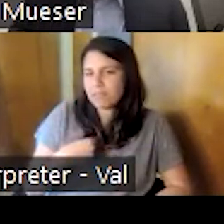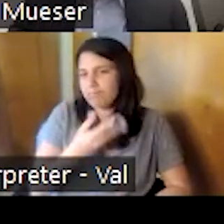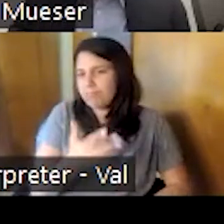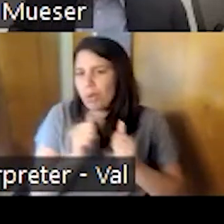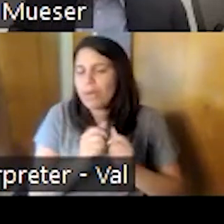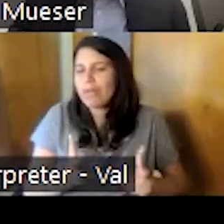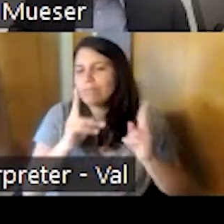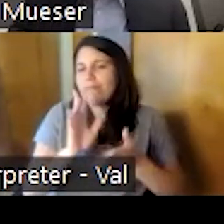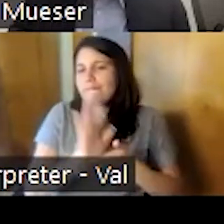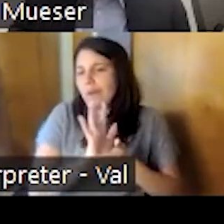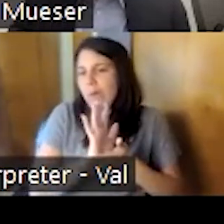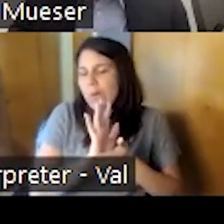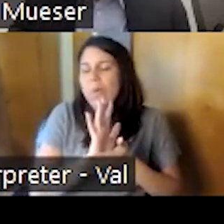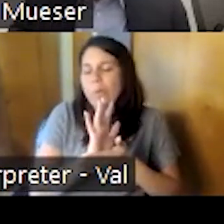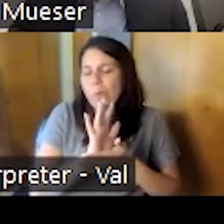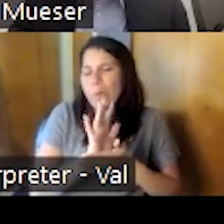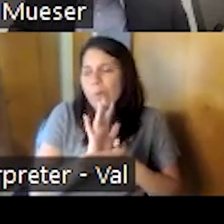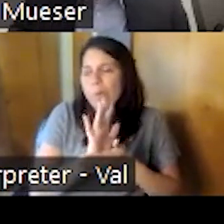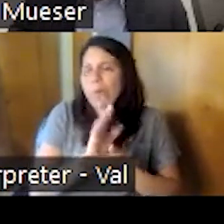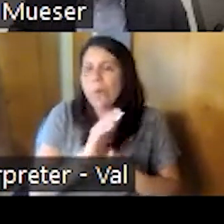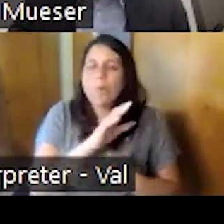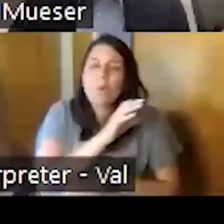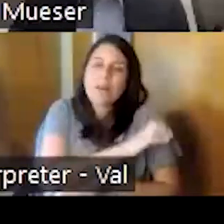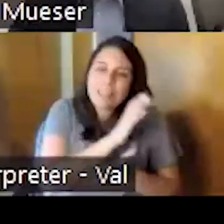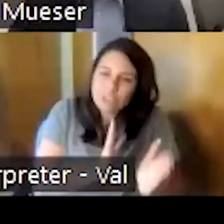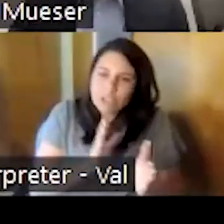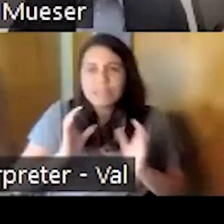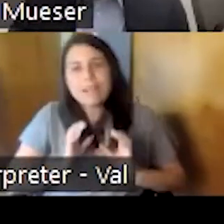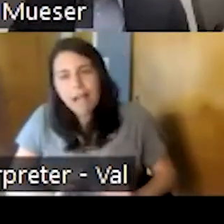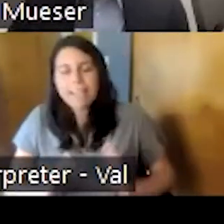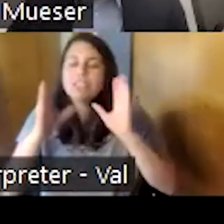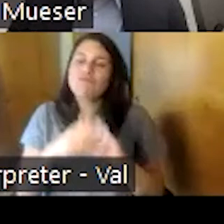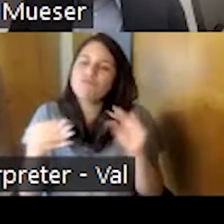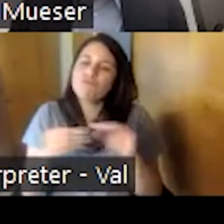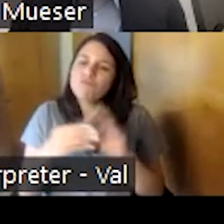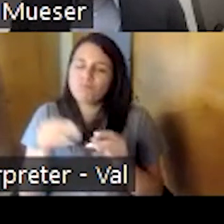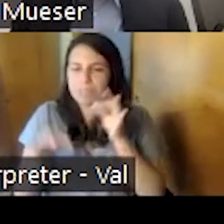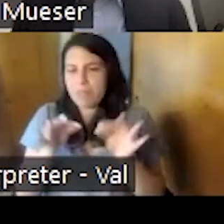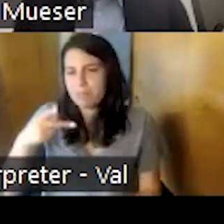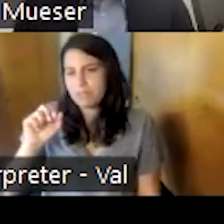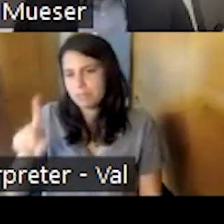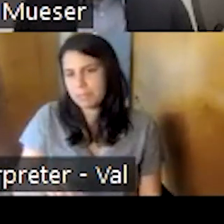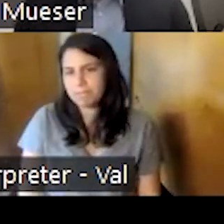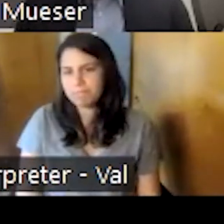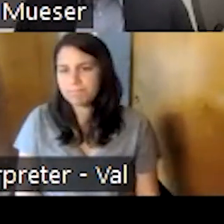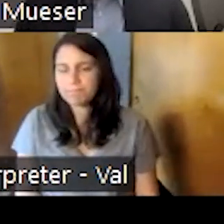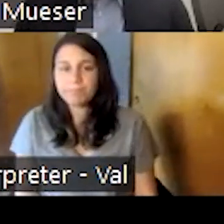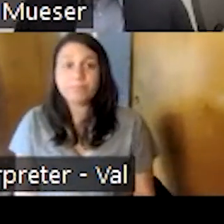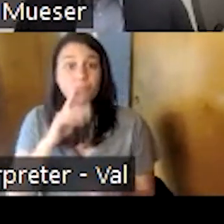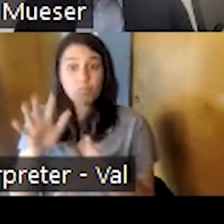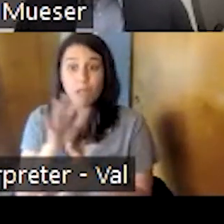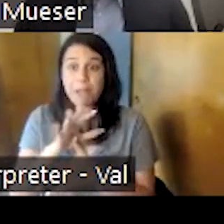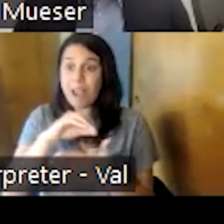video of both clinicians and clients talking about PTSD. And the primary outcomes